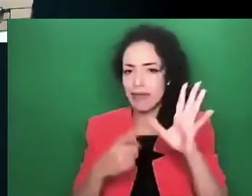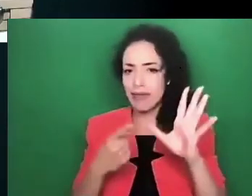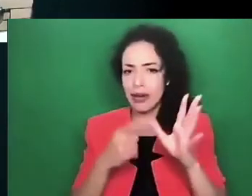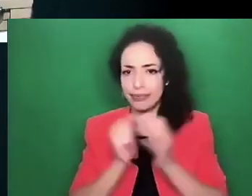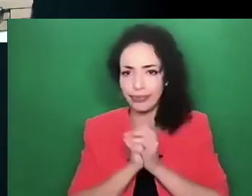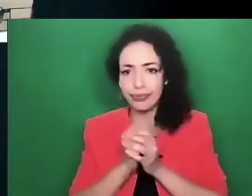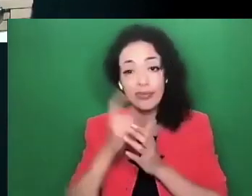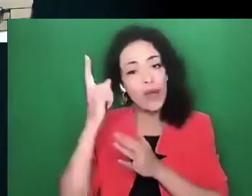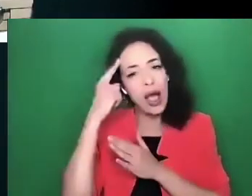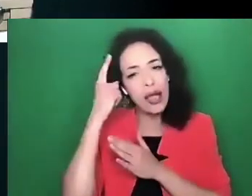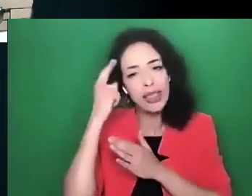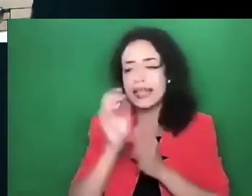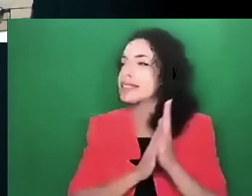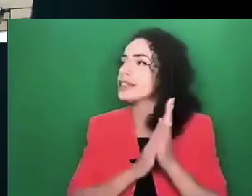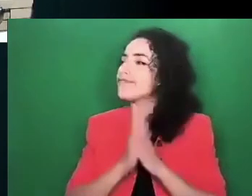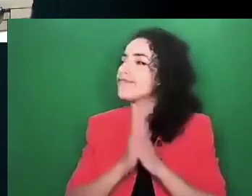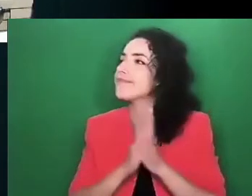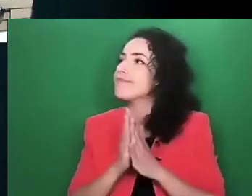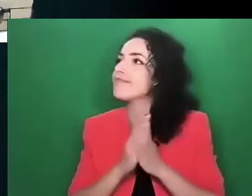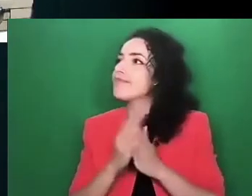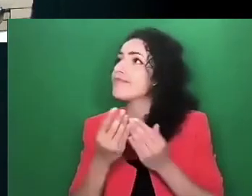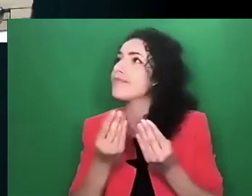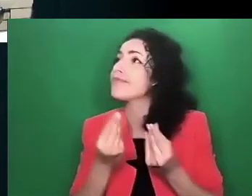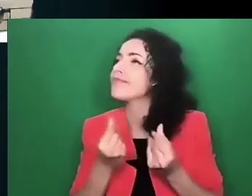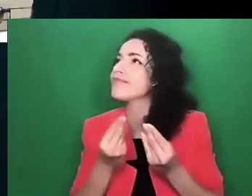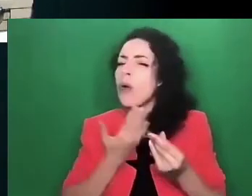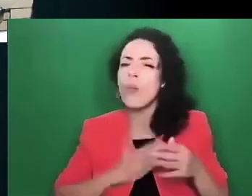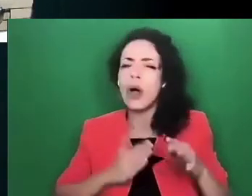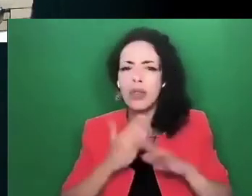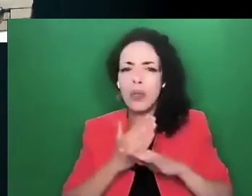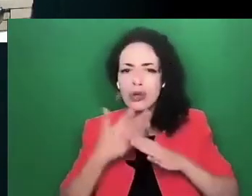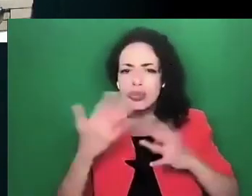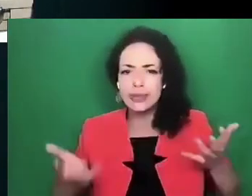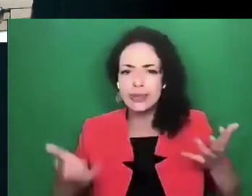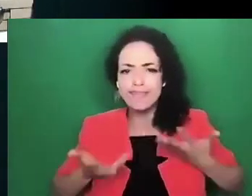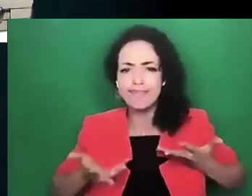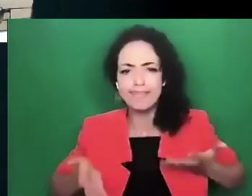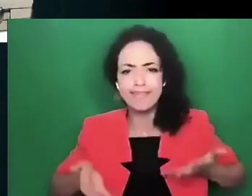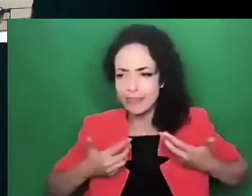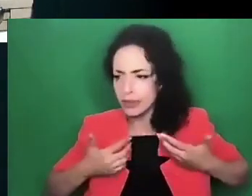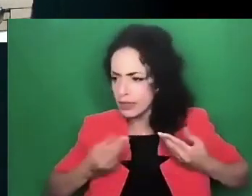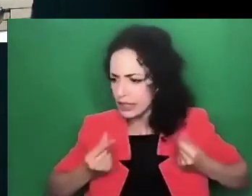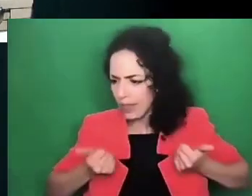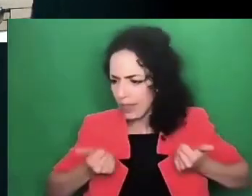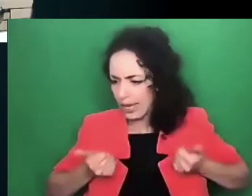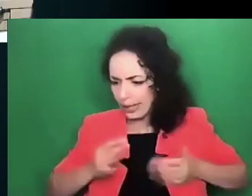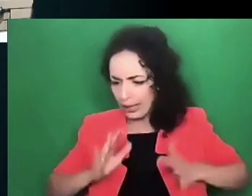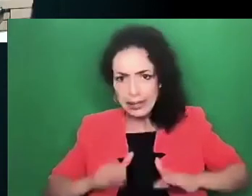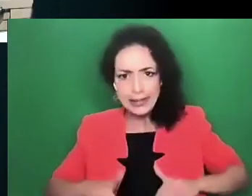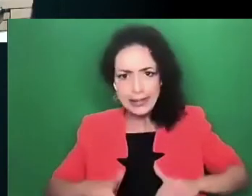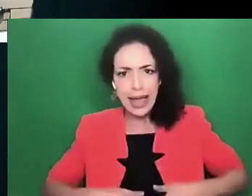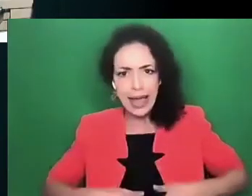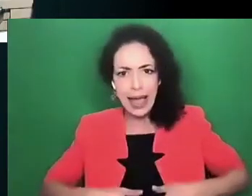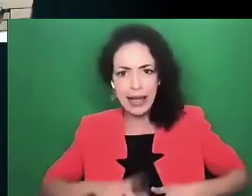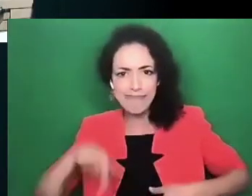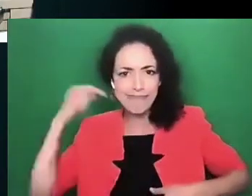I think I really want the work to provoke something that is inside themselves, rather than being able to read my work. You know,